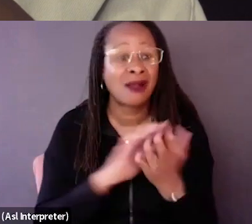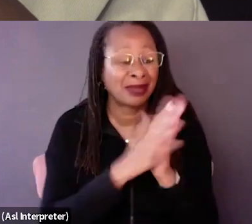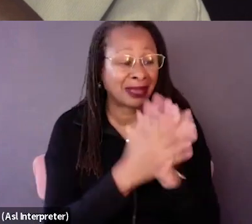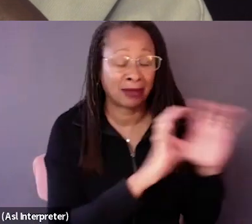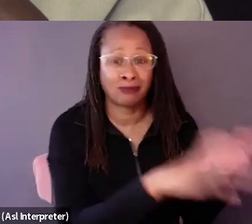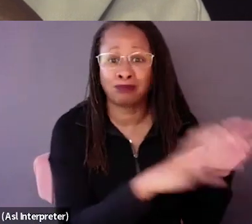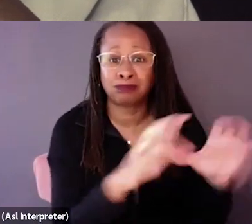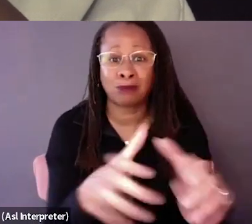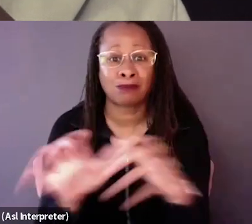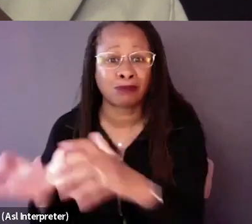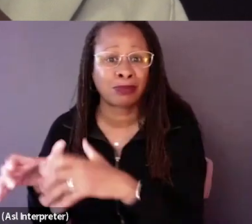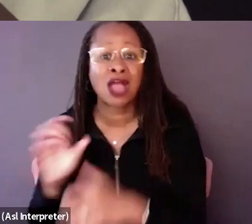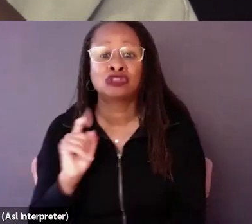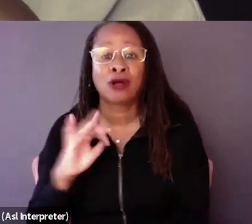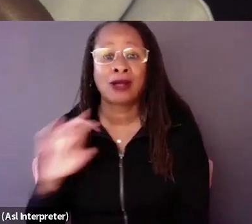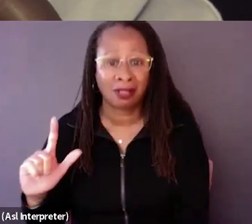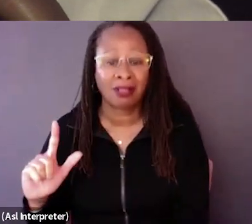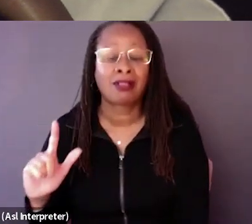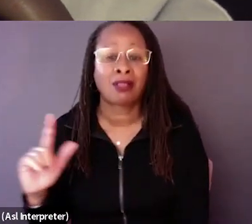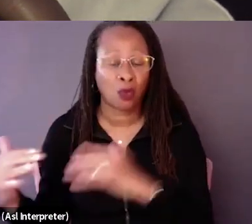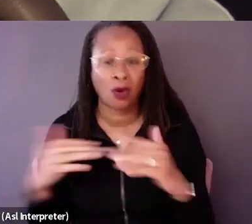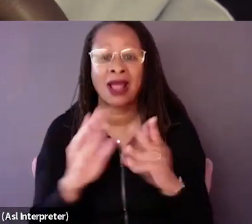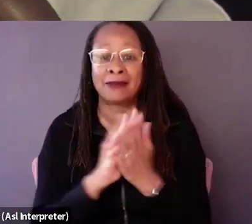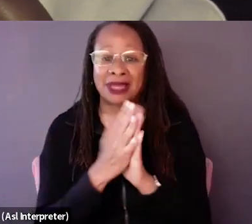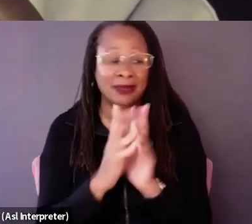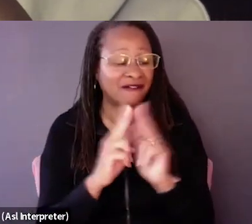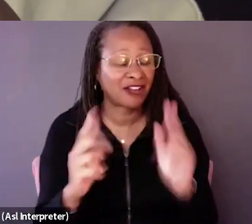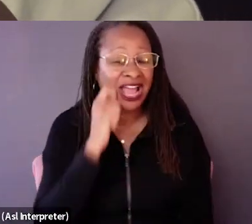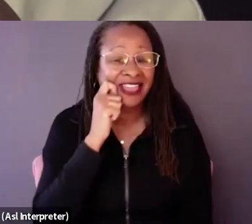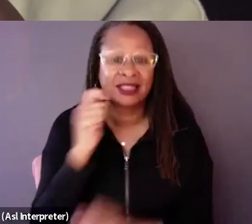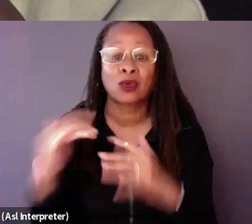we've had great opportunities for Uganda to change.